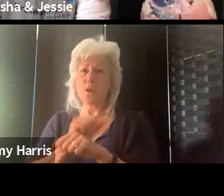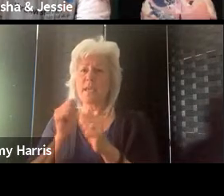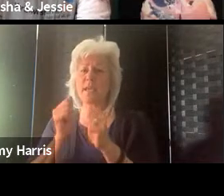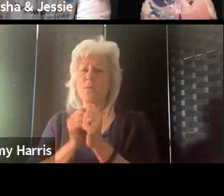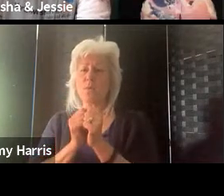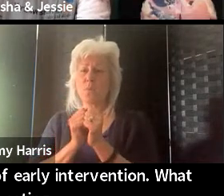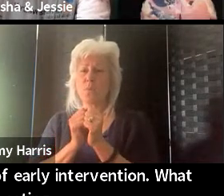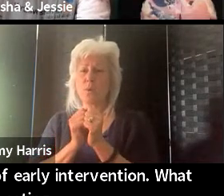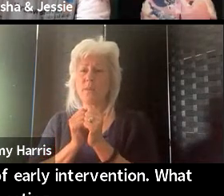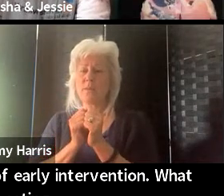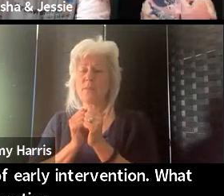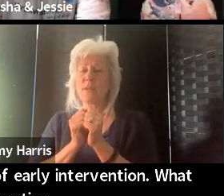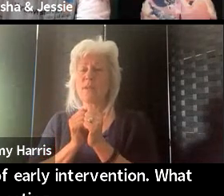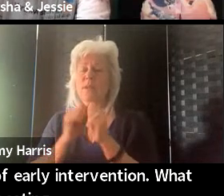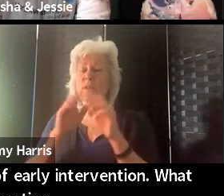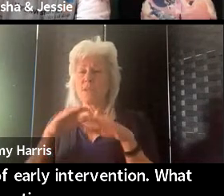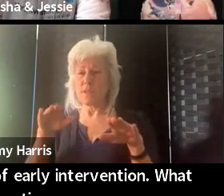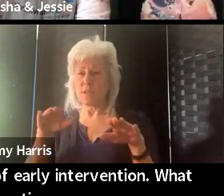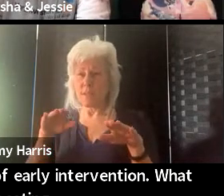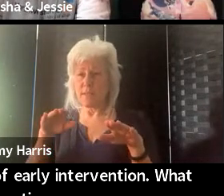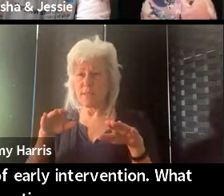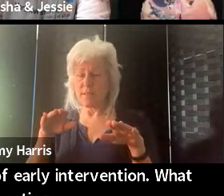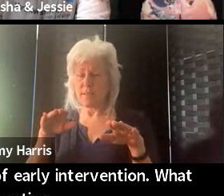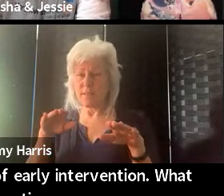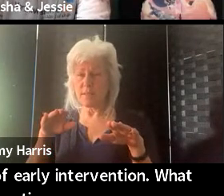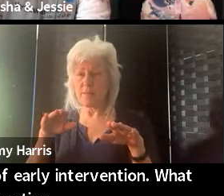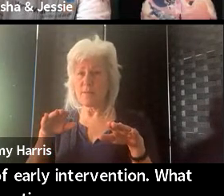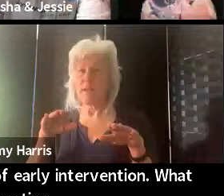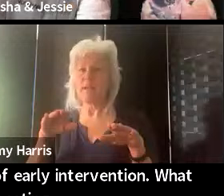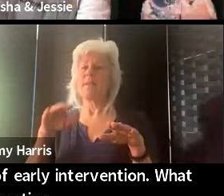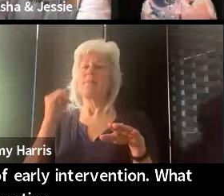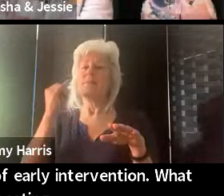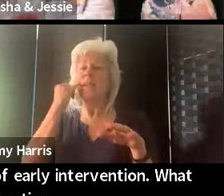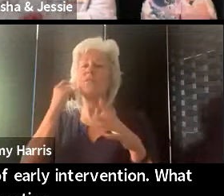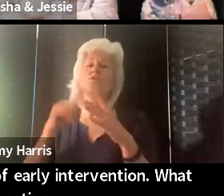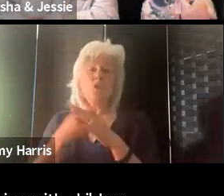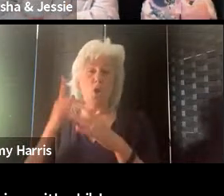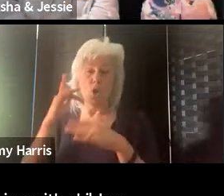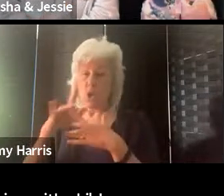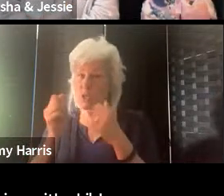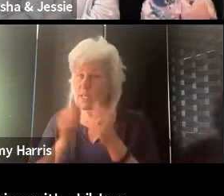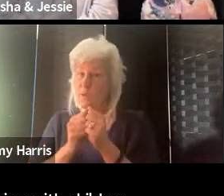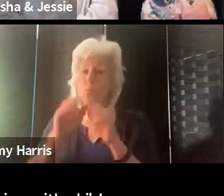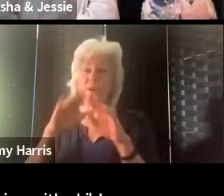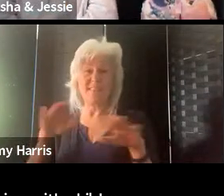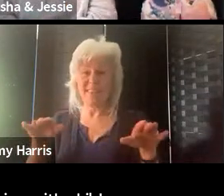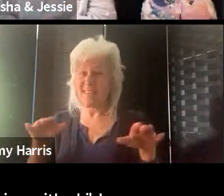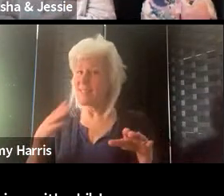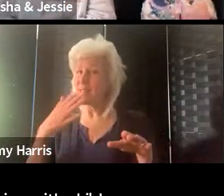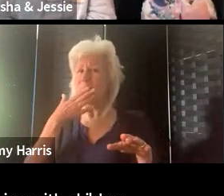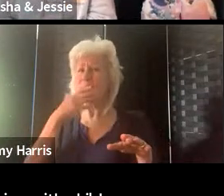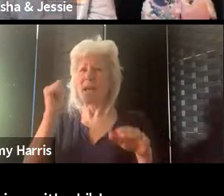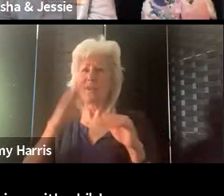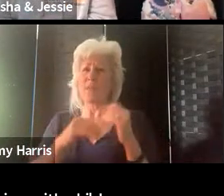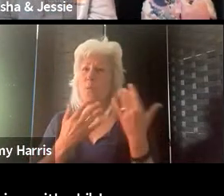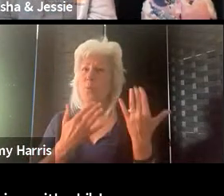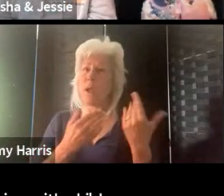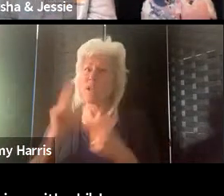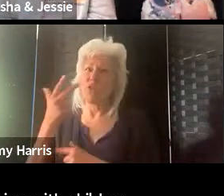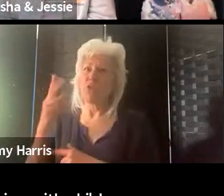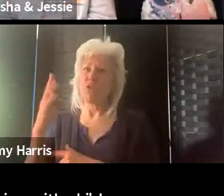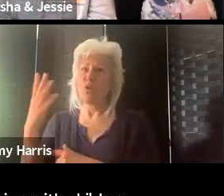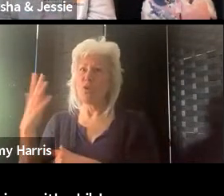students kindergarten gives them a much better chance of success if they are in third, fourth grade or